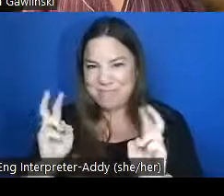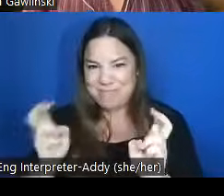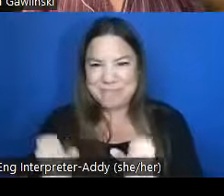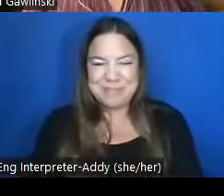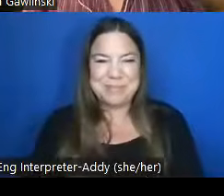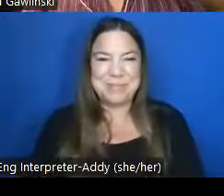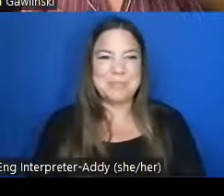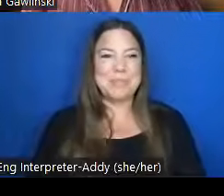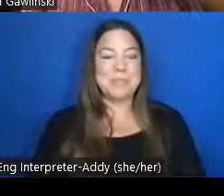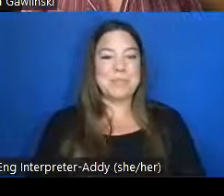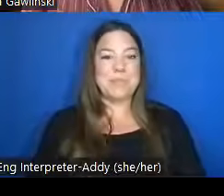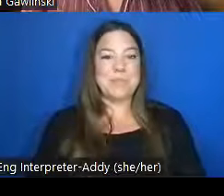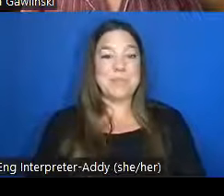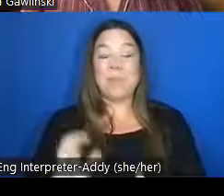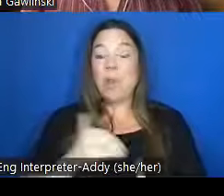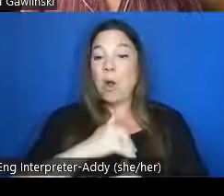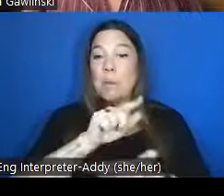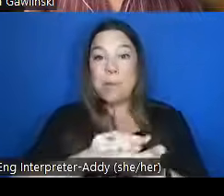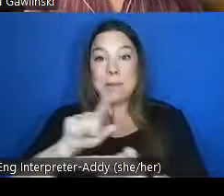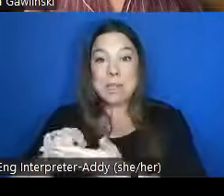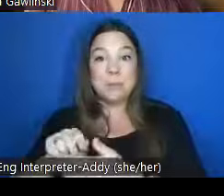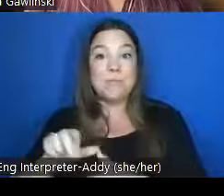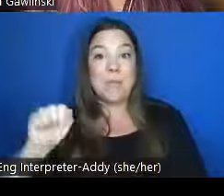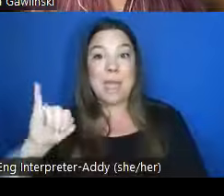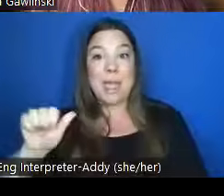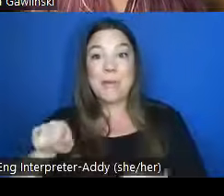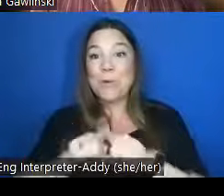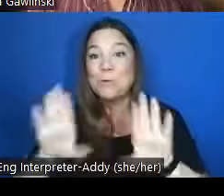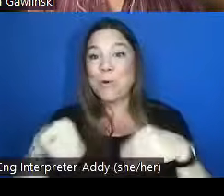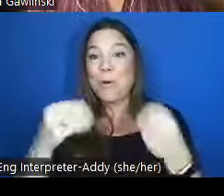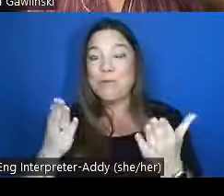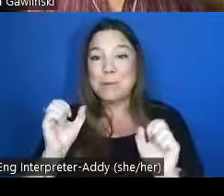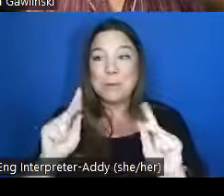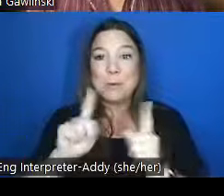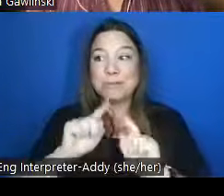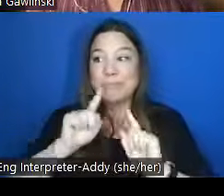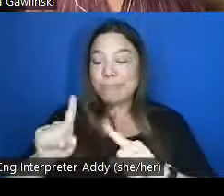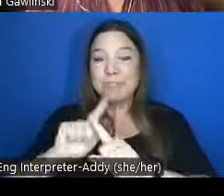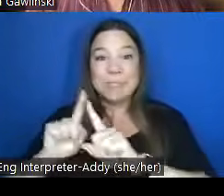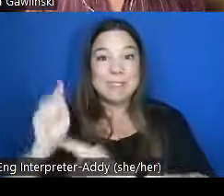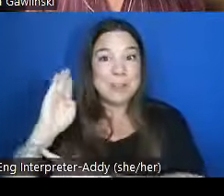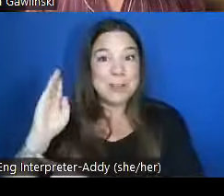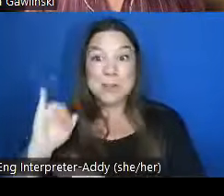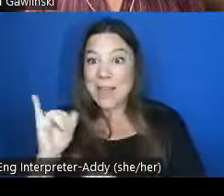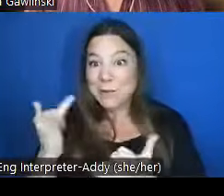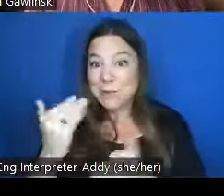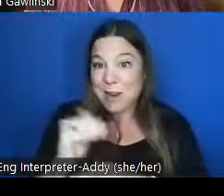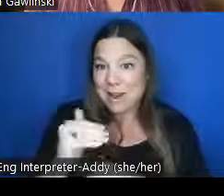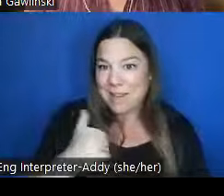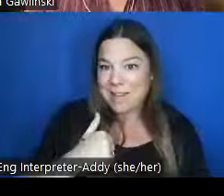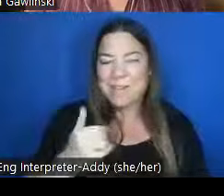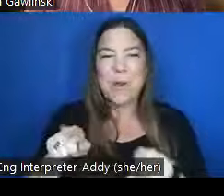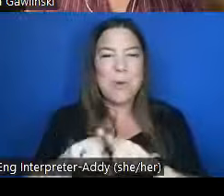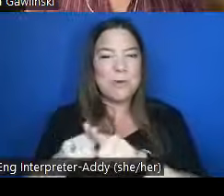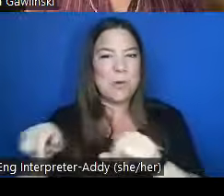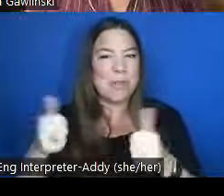In addition to our publications, the AIA offers opportunities to attend lectures of interest, such as this one, and other organized events